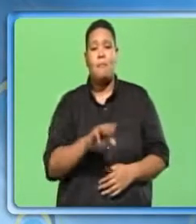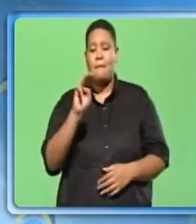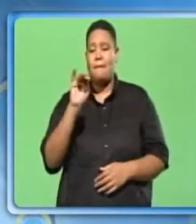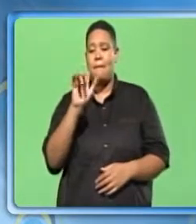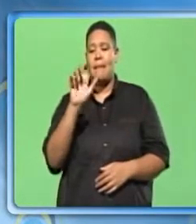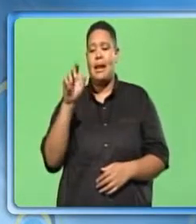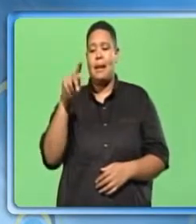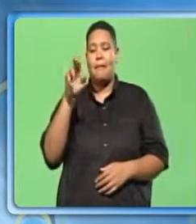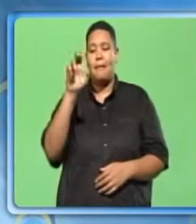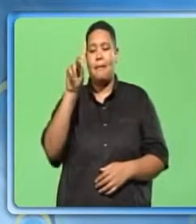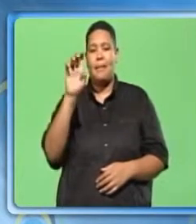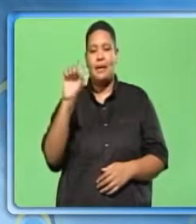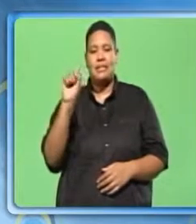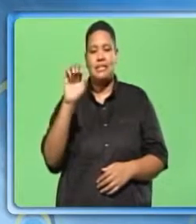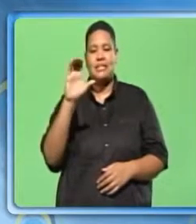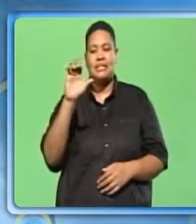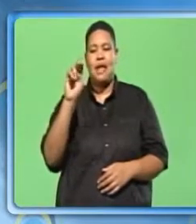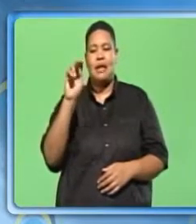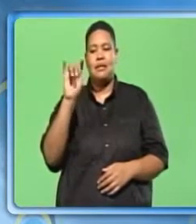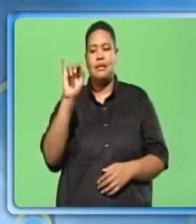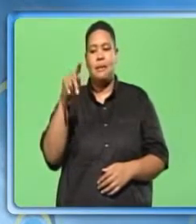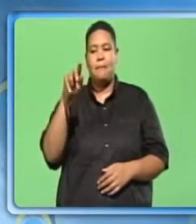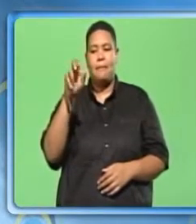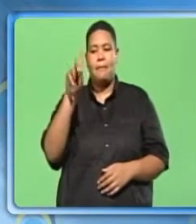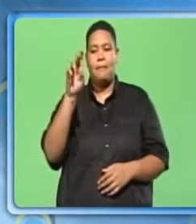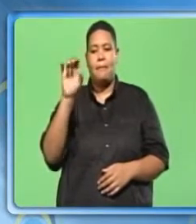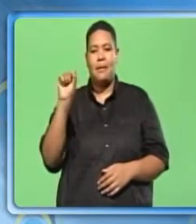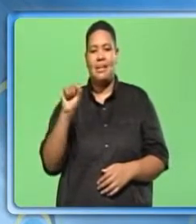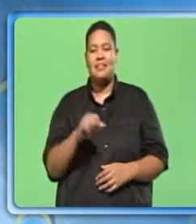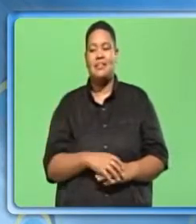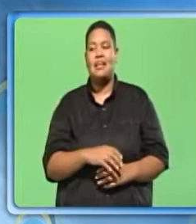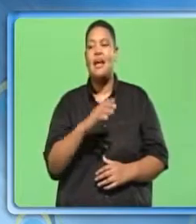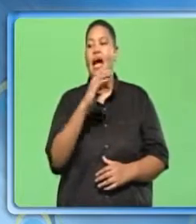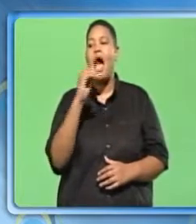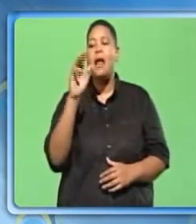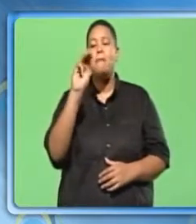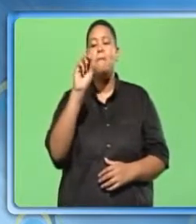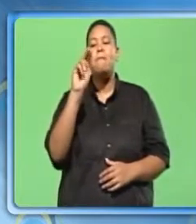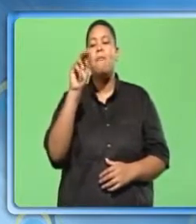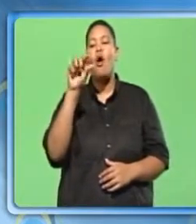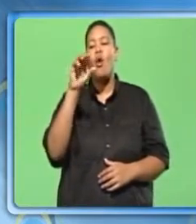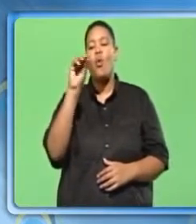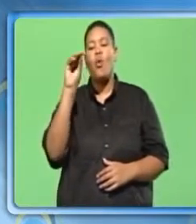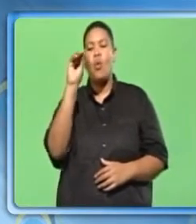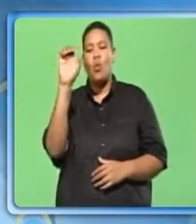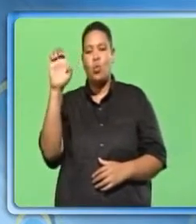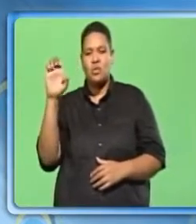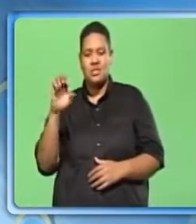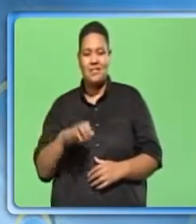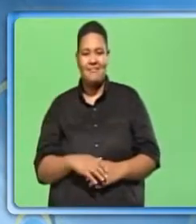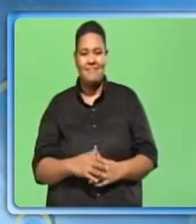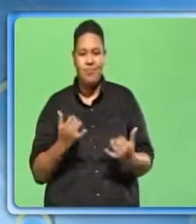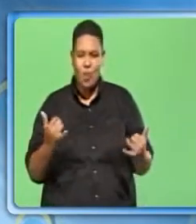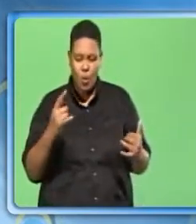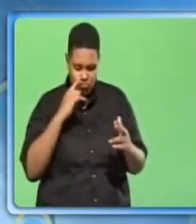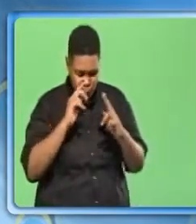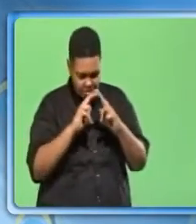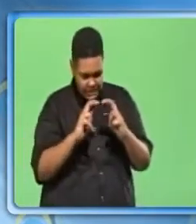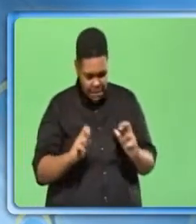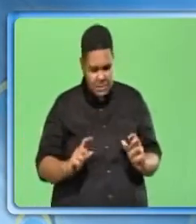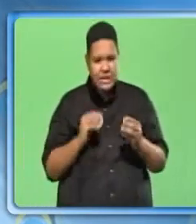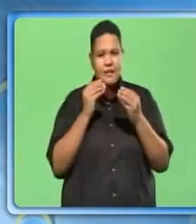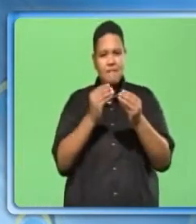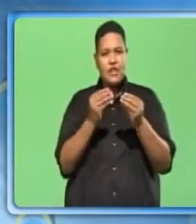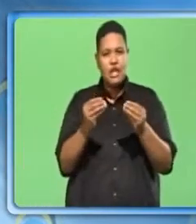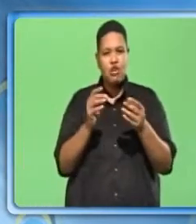millipedes, centipedes, and mongooses. Let us examine the feeding